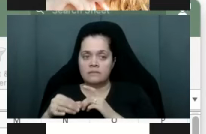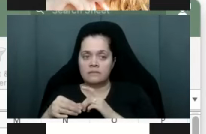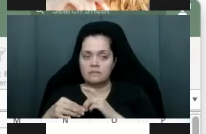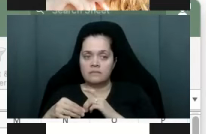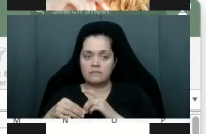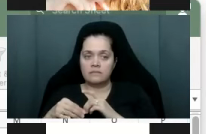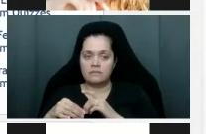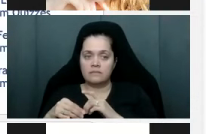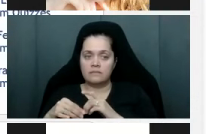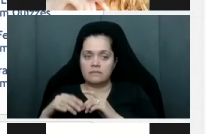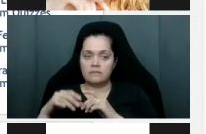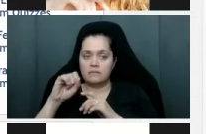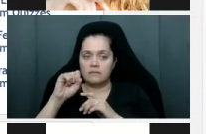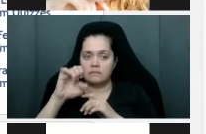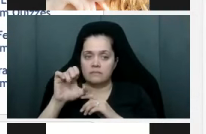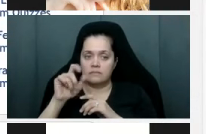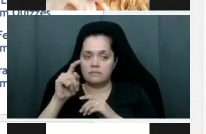SETerra.